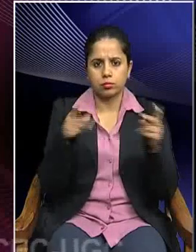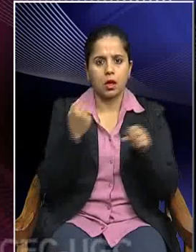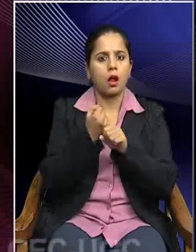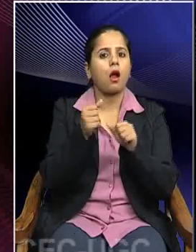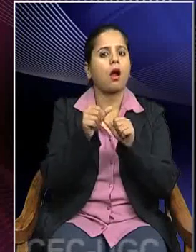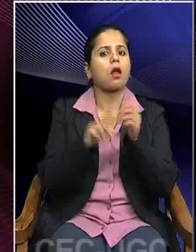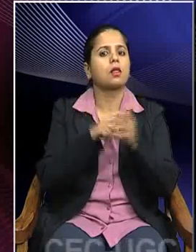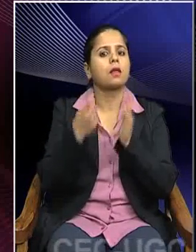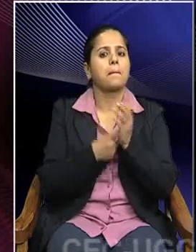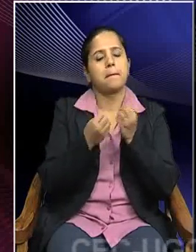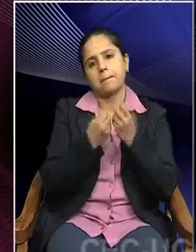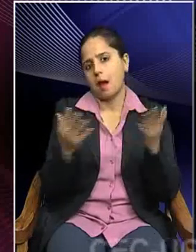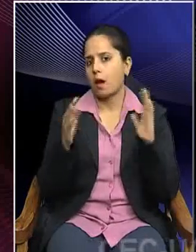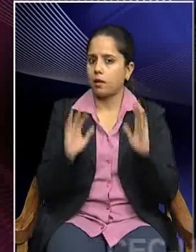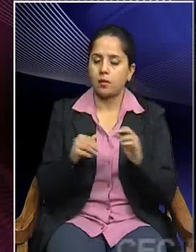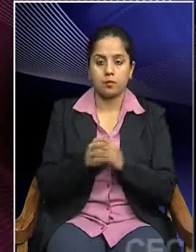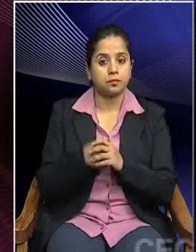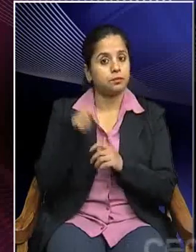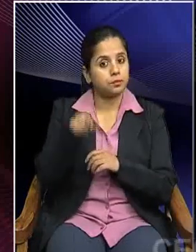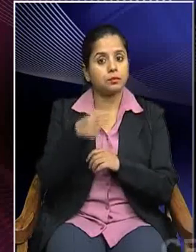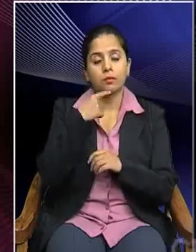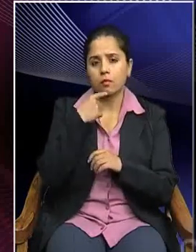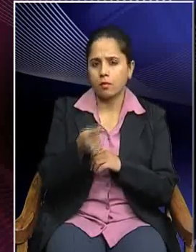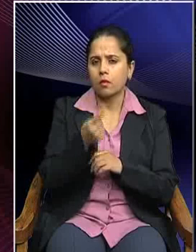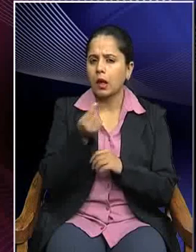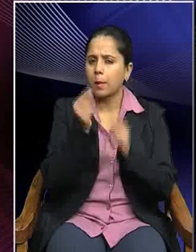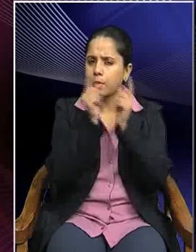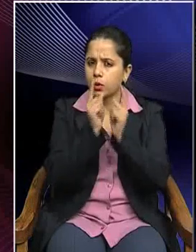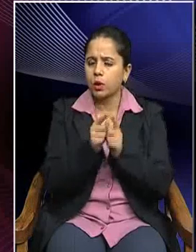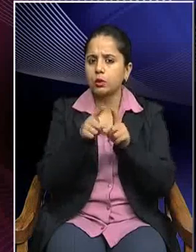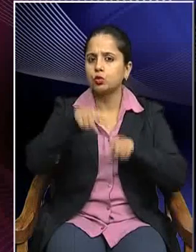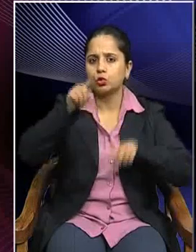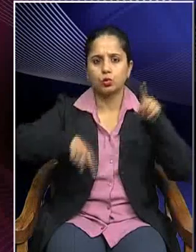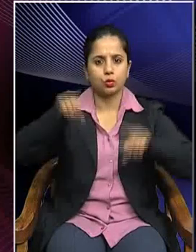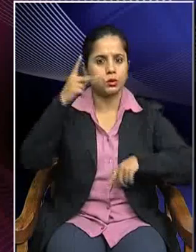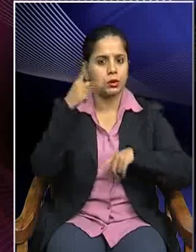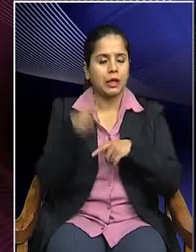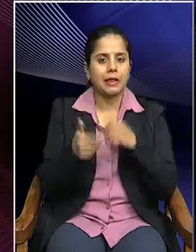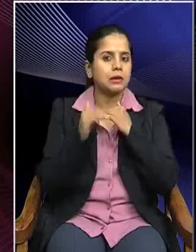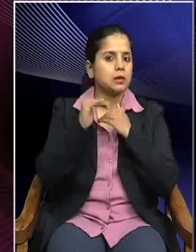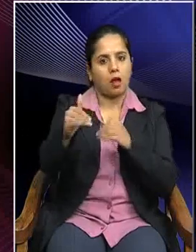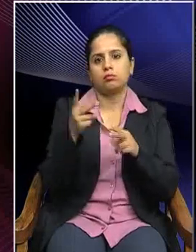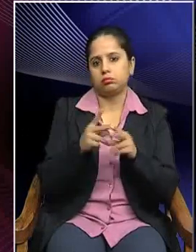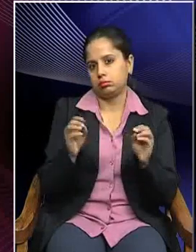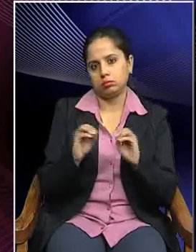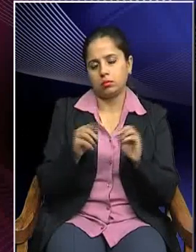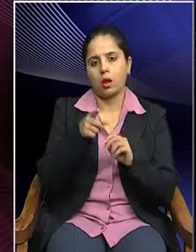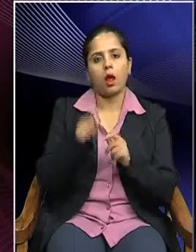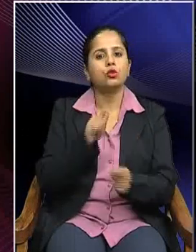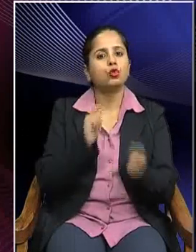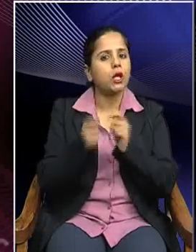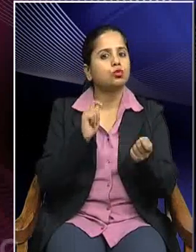Gandhara, that is little dynamic, that is not static, so it keeps